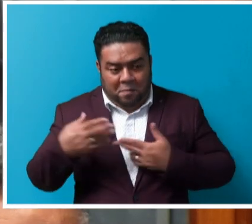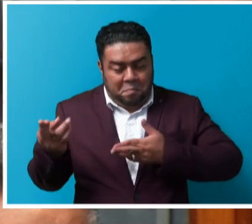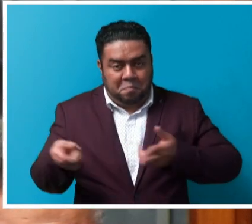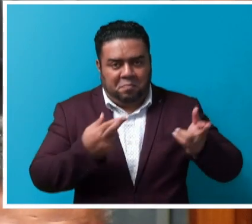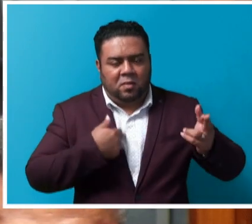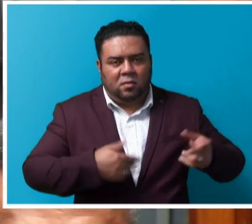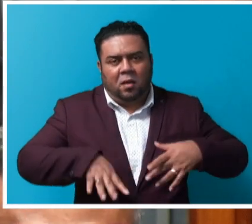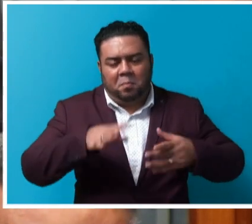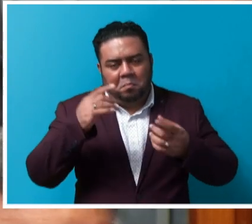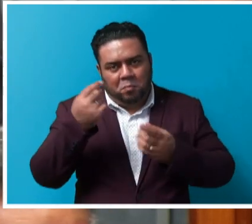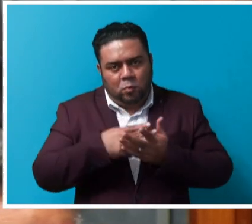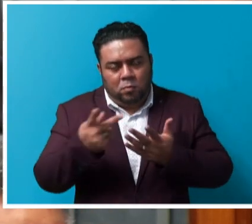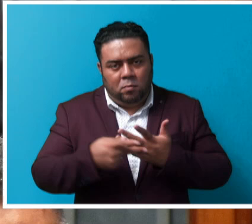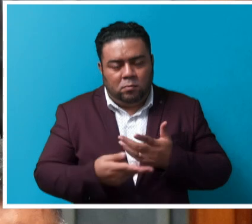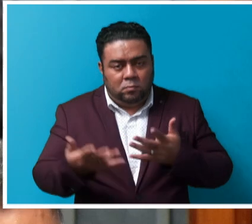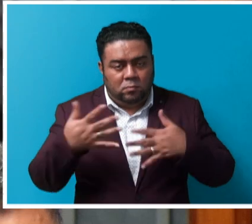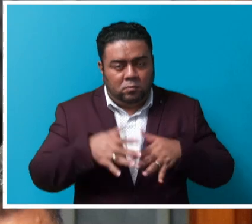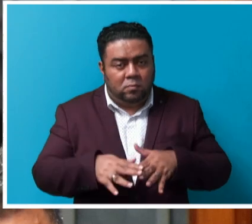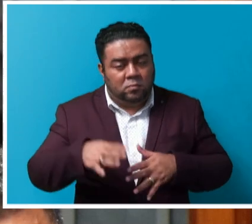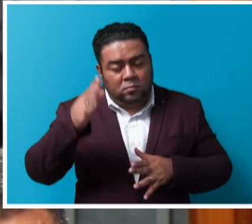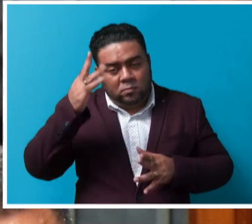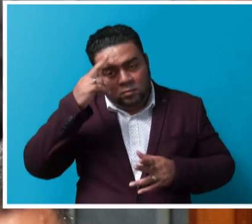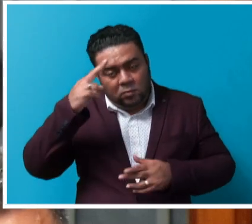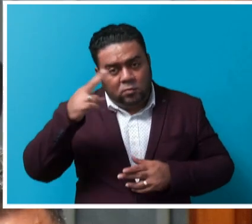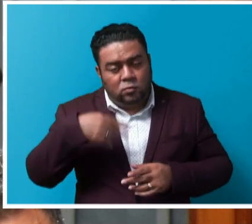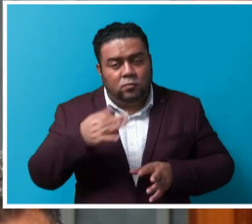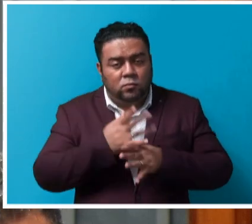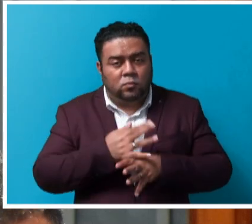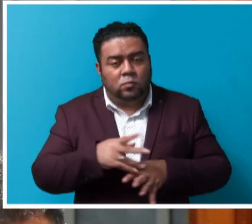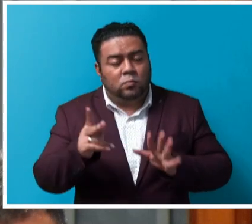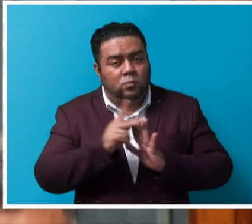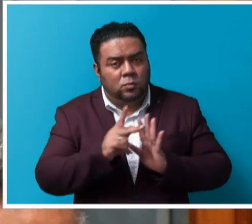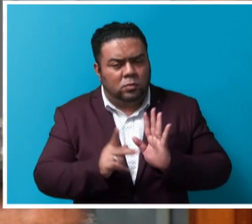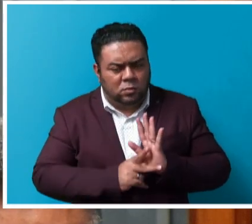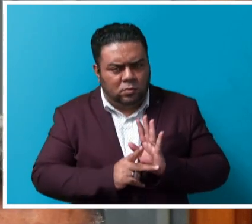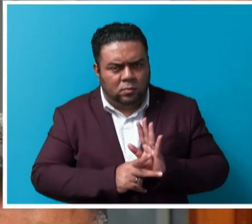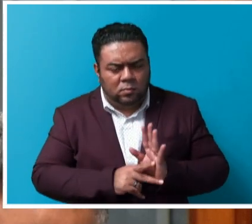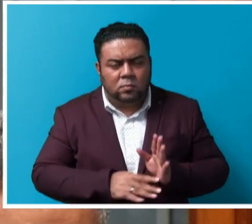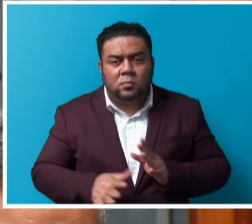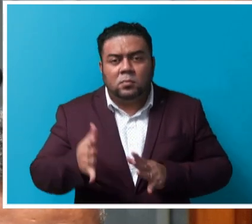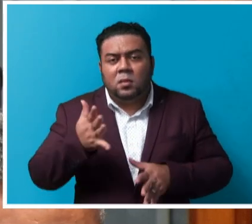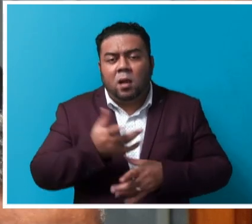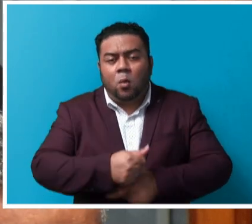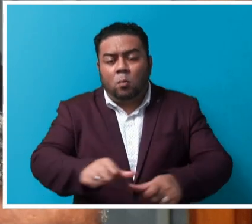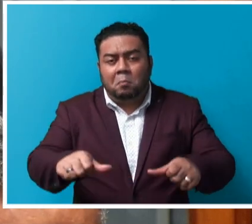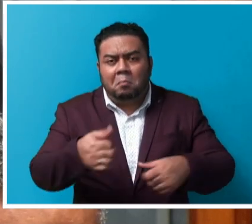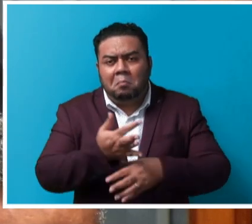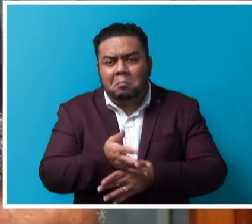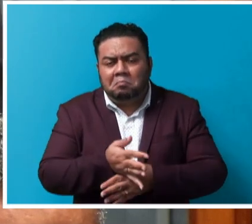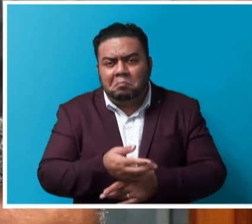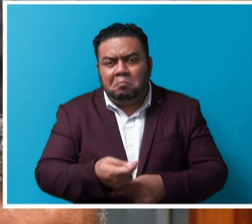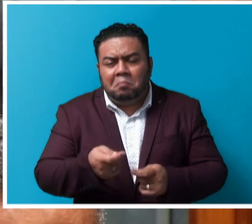outlined in the National Fisheries Policy, Aquaculture Development Plan, and